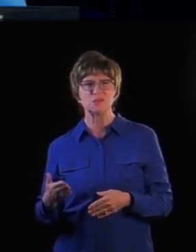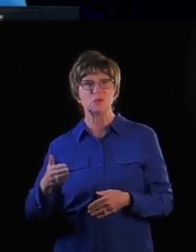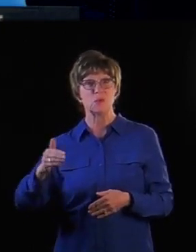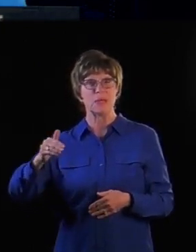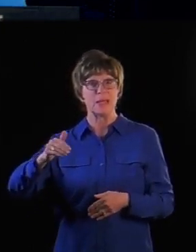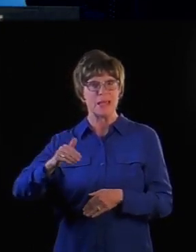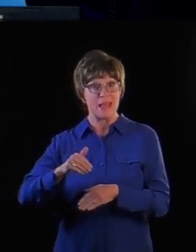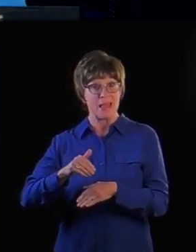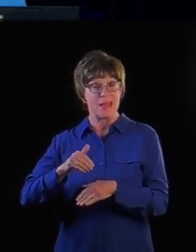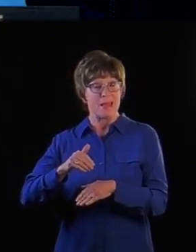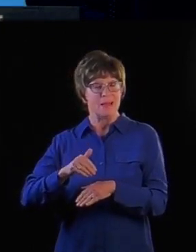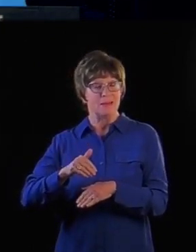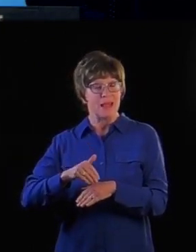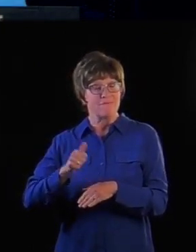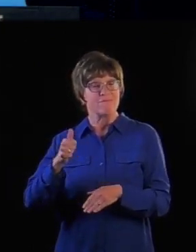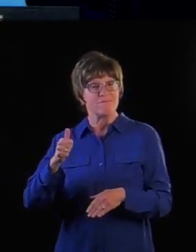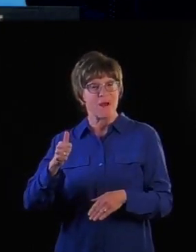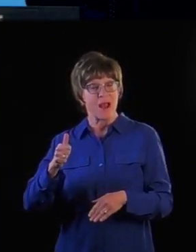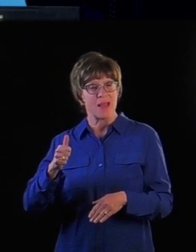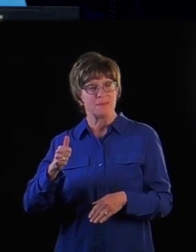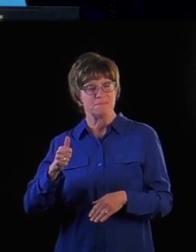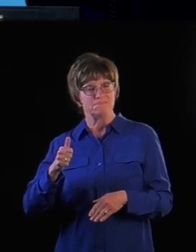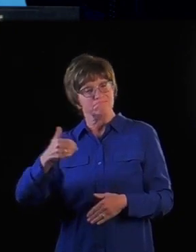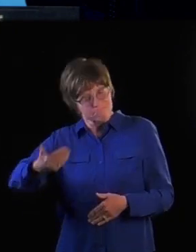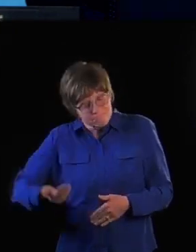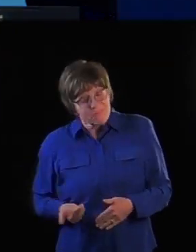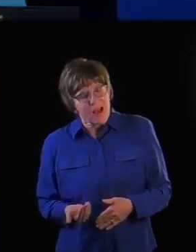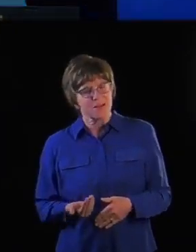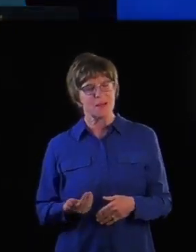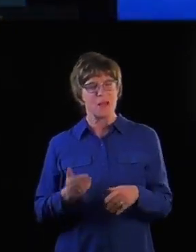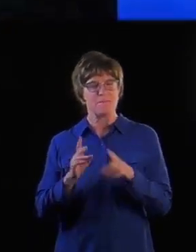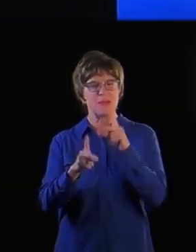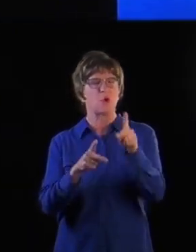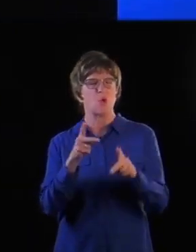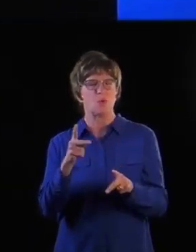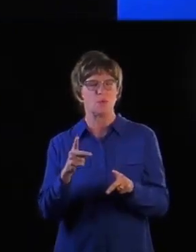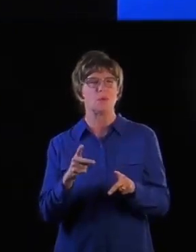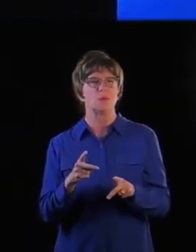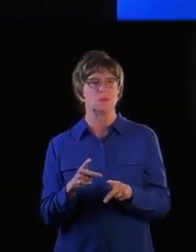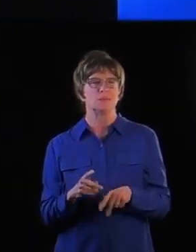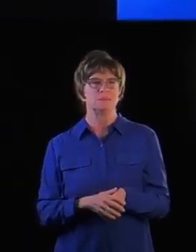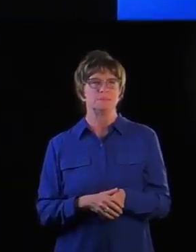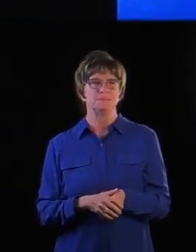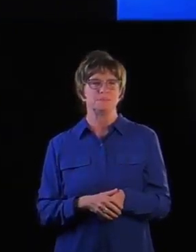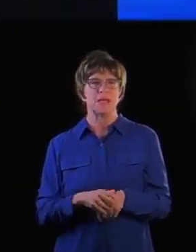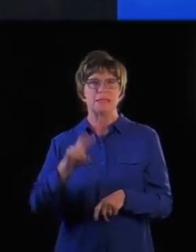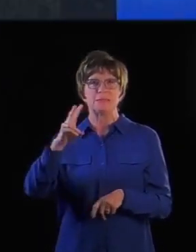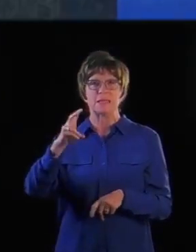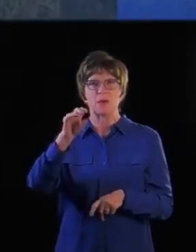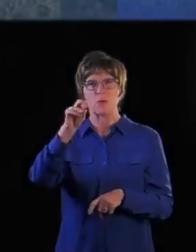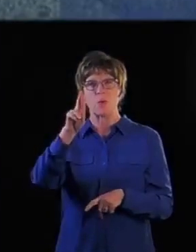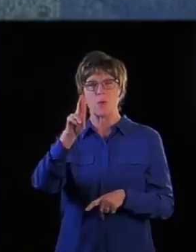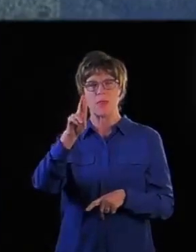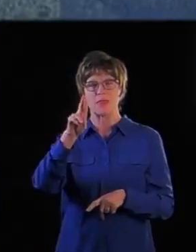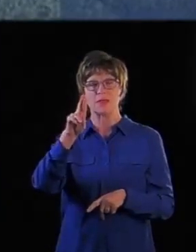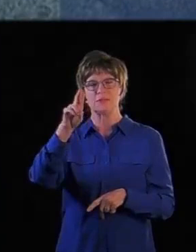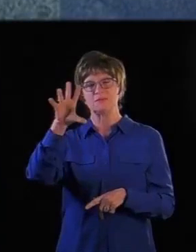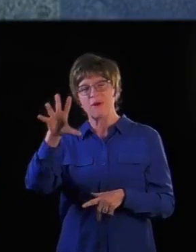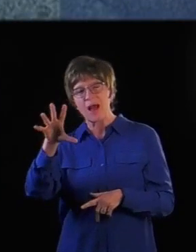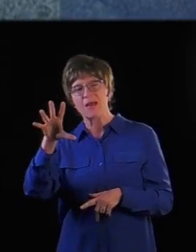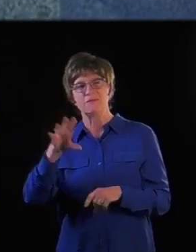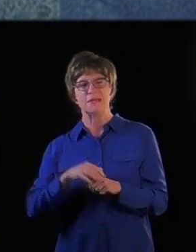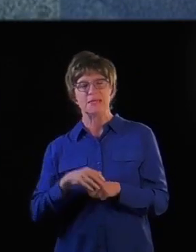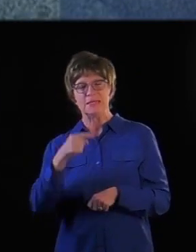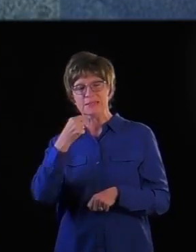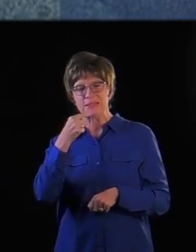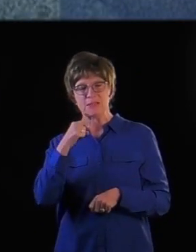people to connect with. We want those things to happen. 2 Corinthians chapter 5, verse 20 goes on to say, two verses later,